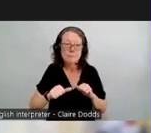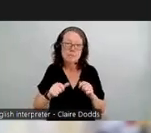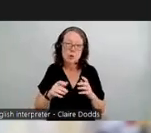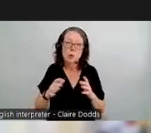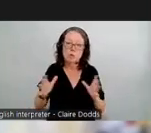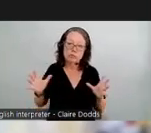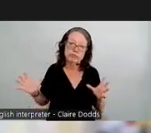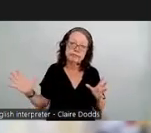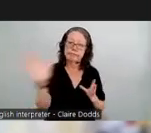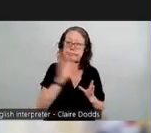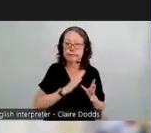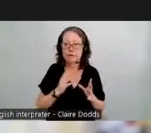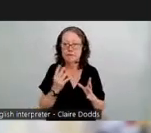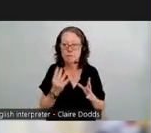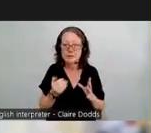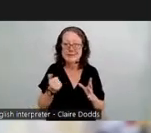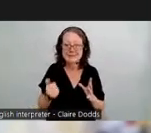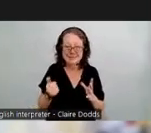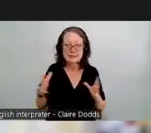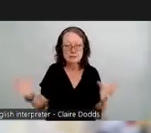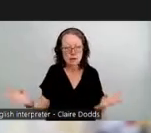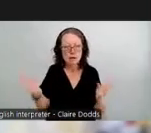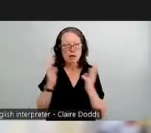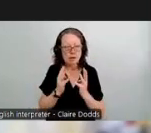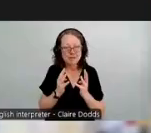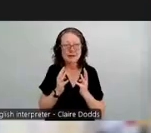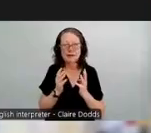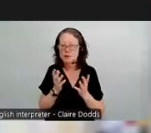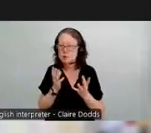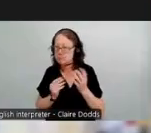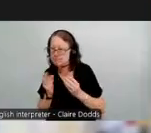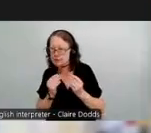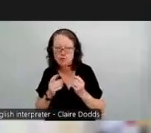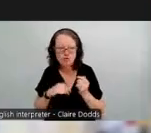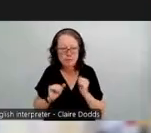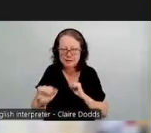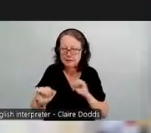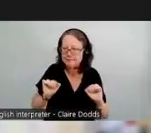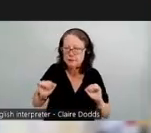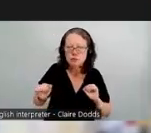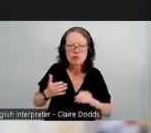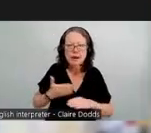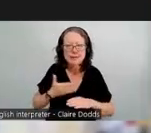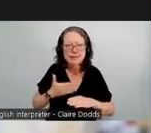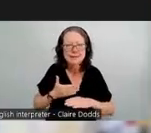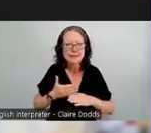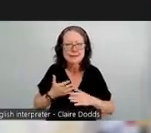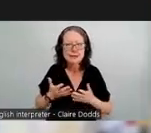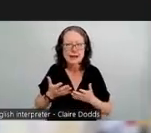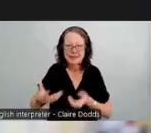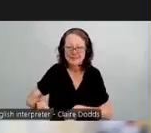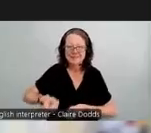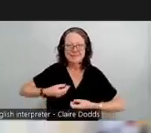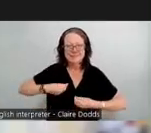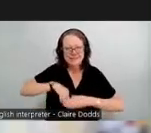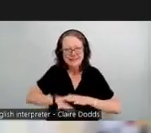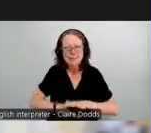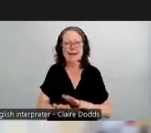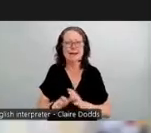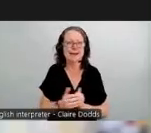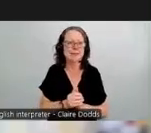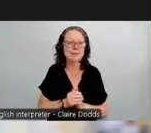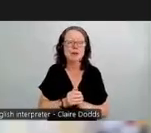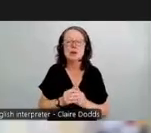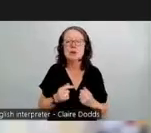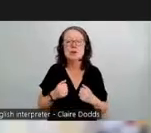together to learn from each other's practice and connections and feed that back into the system. So we are Barrowville